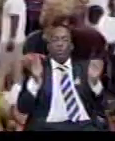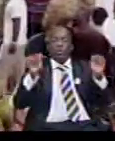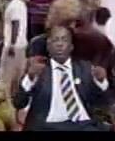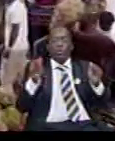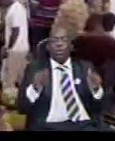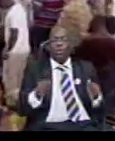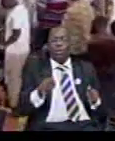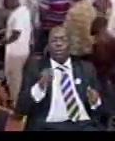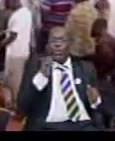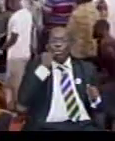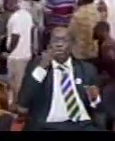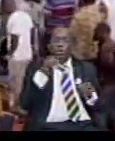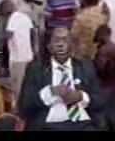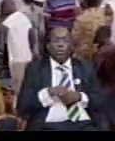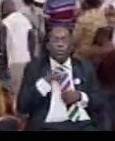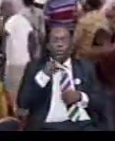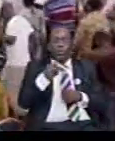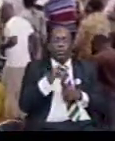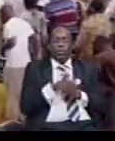resides in you.